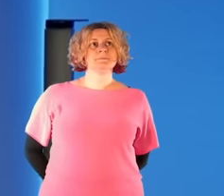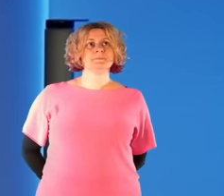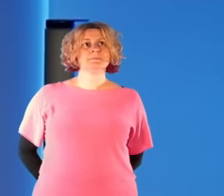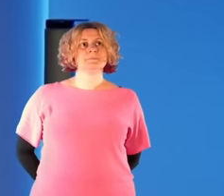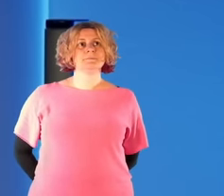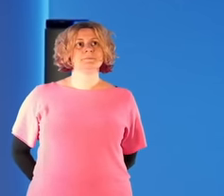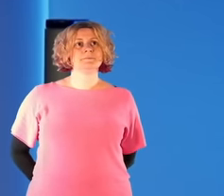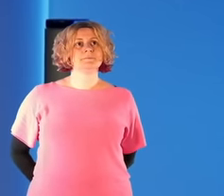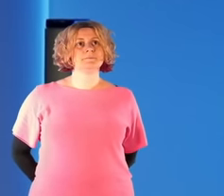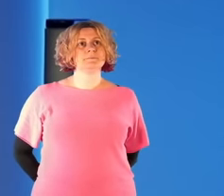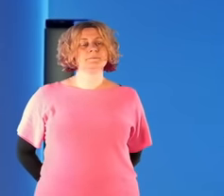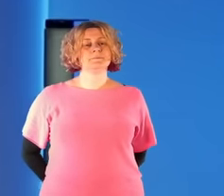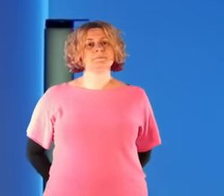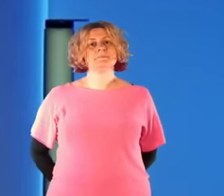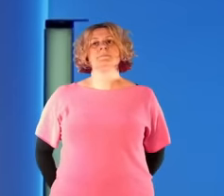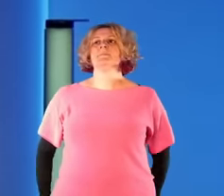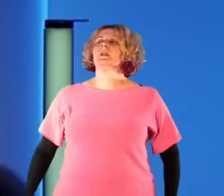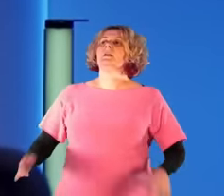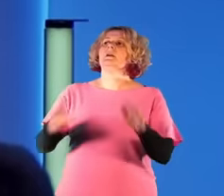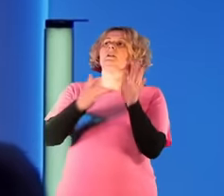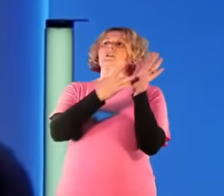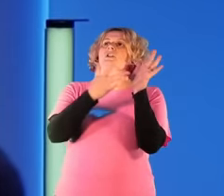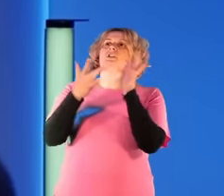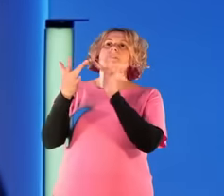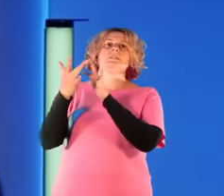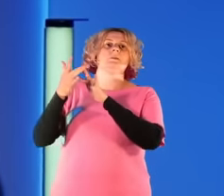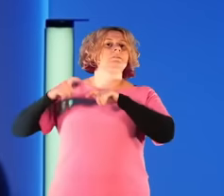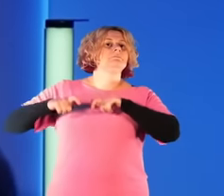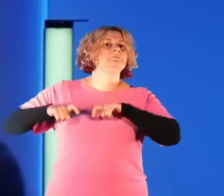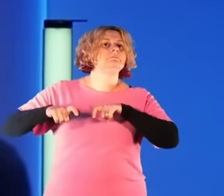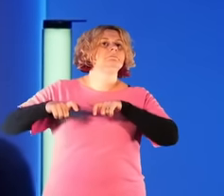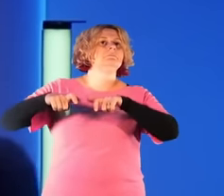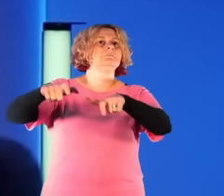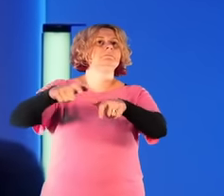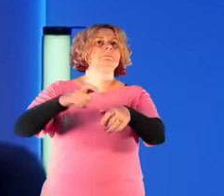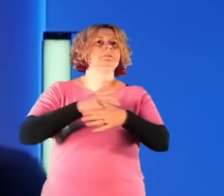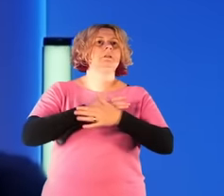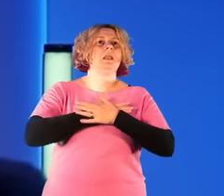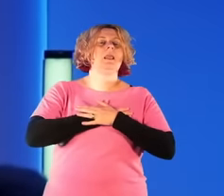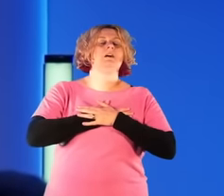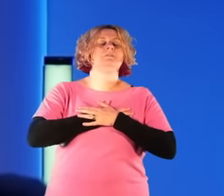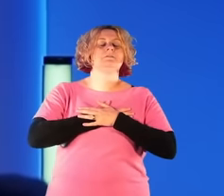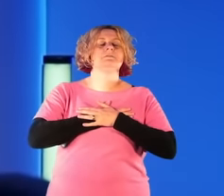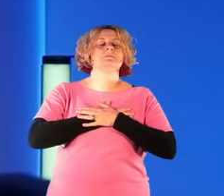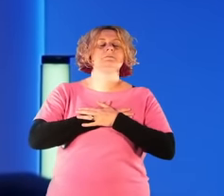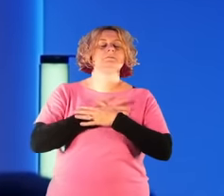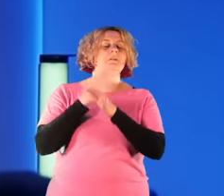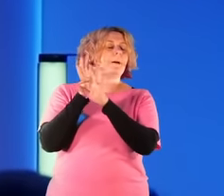In Jesus, we find steadfast love, and we find deep and boundless peace.